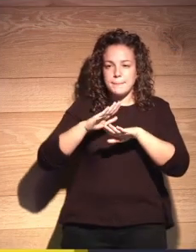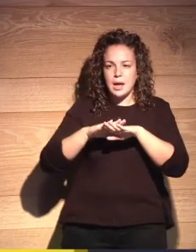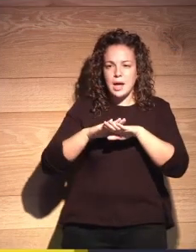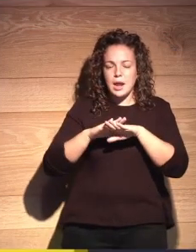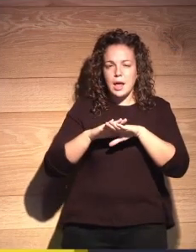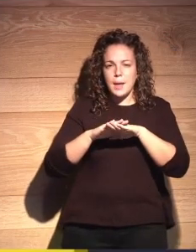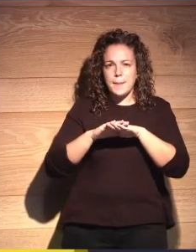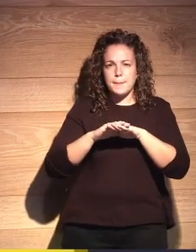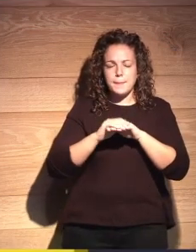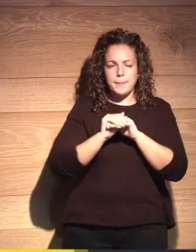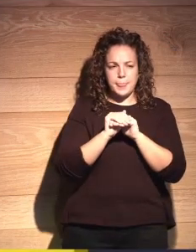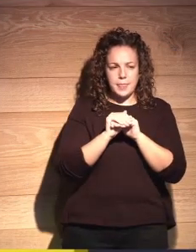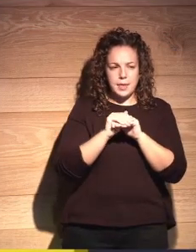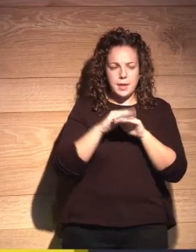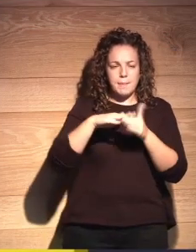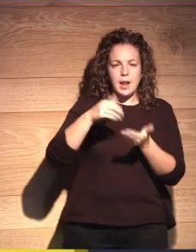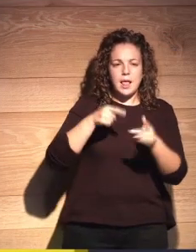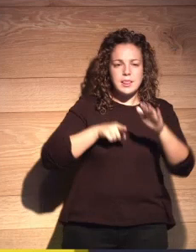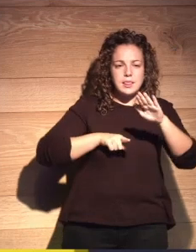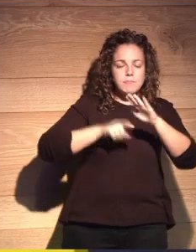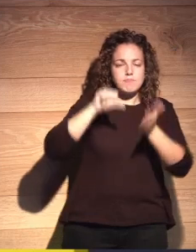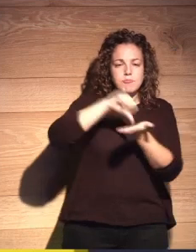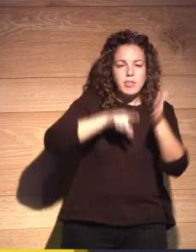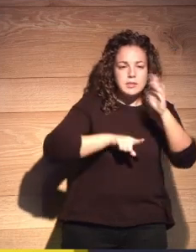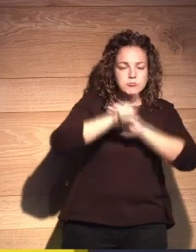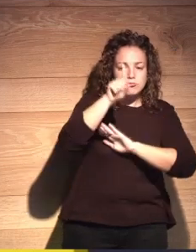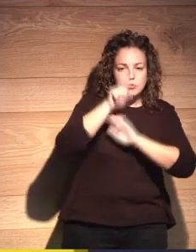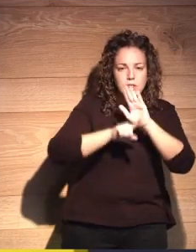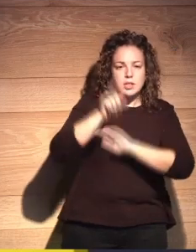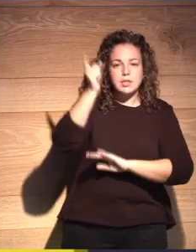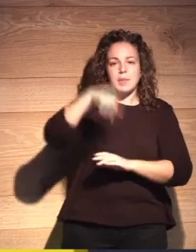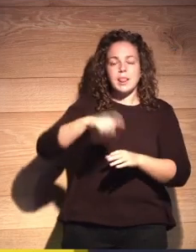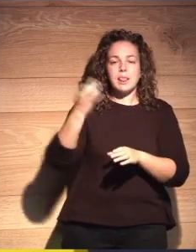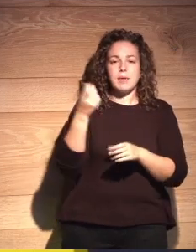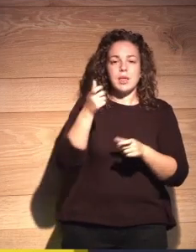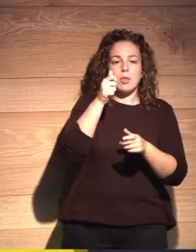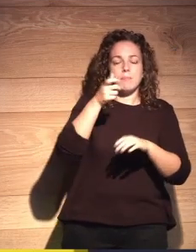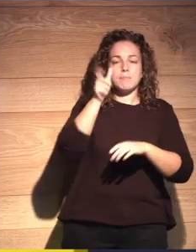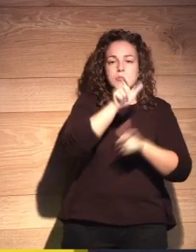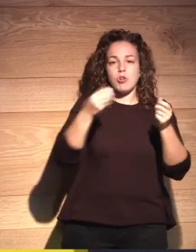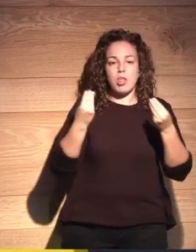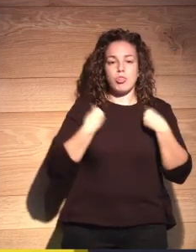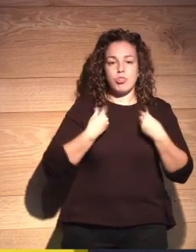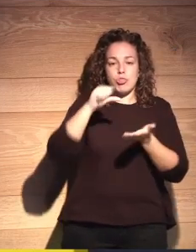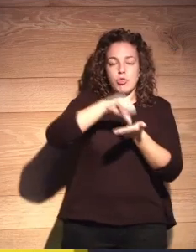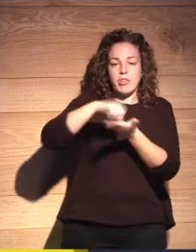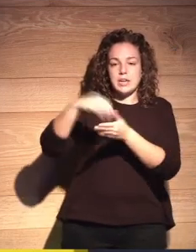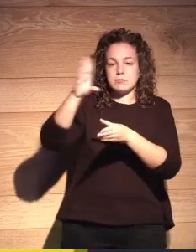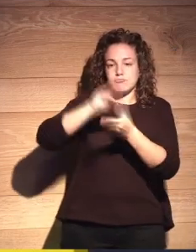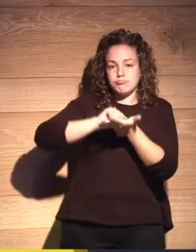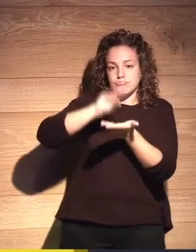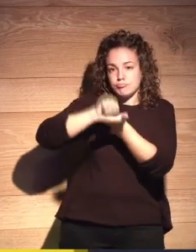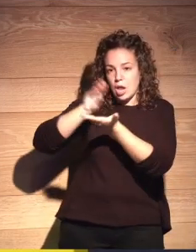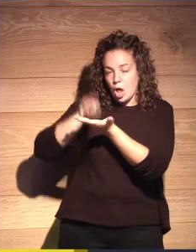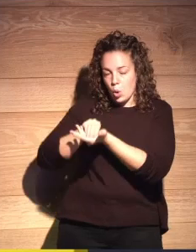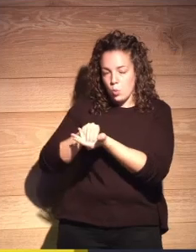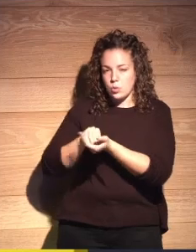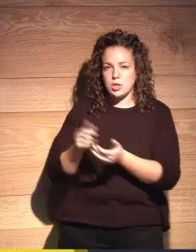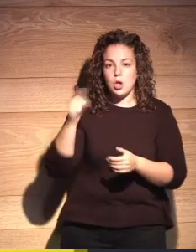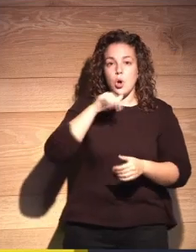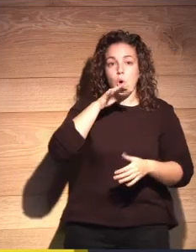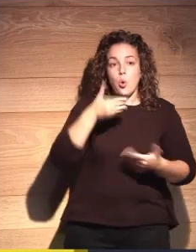that in a very open way and to include citizens in the process. So, Tonight, I don't know if you noticed, we heard the word